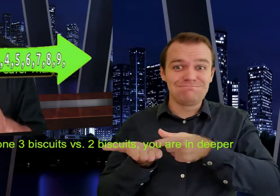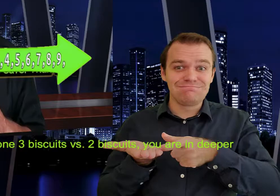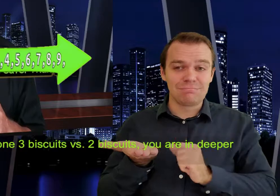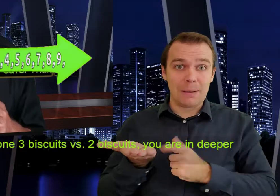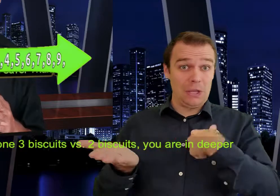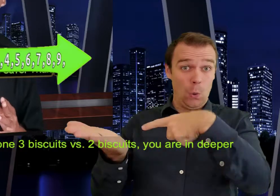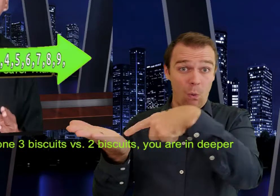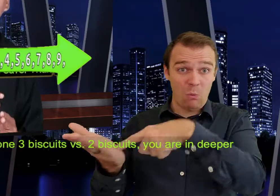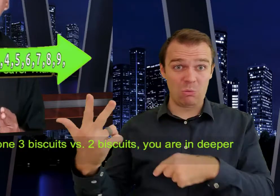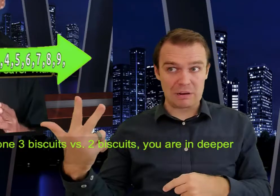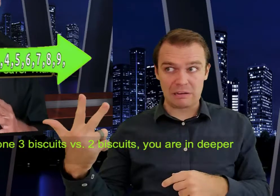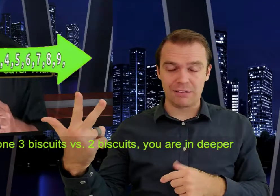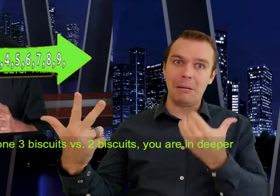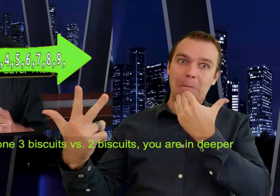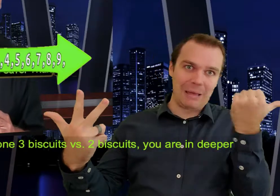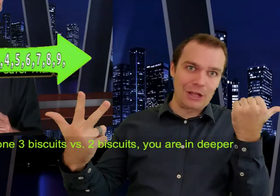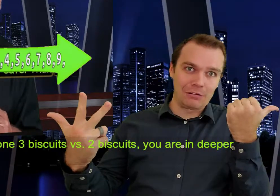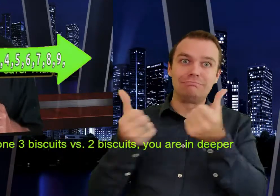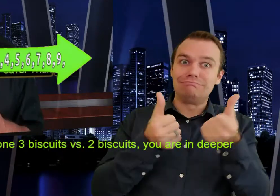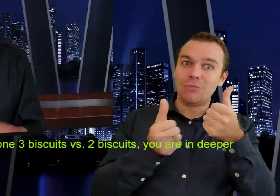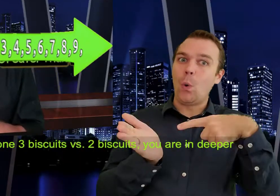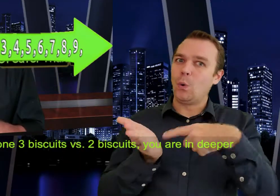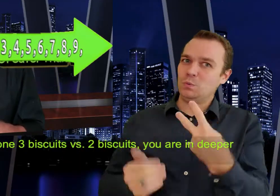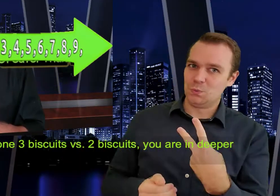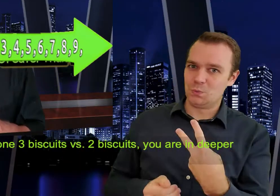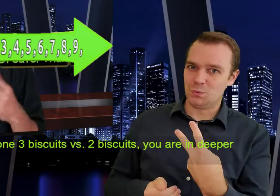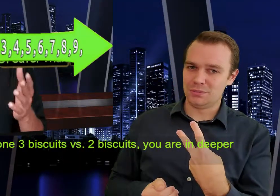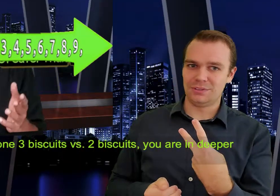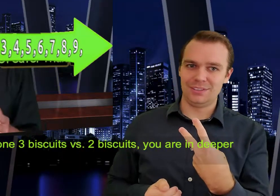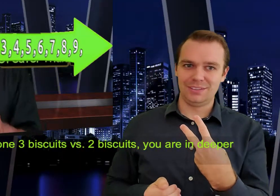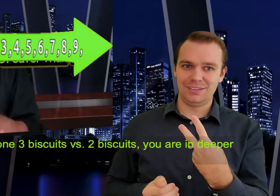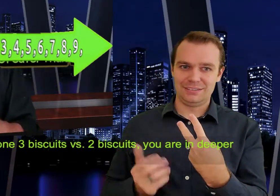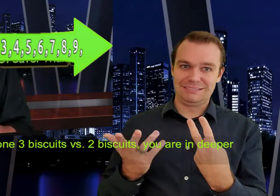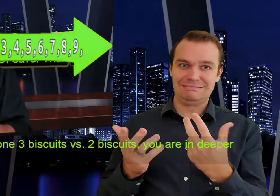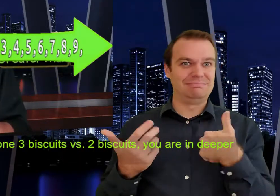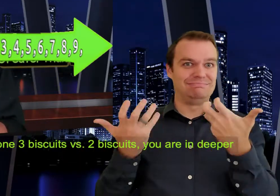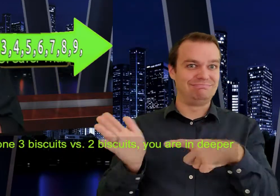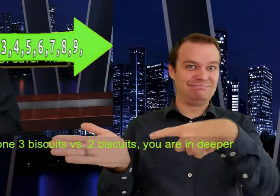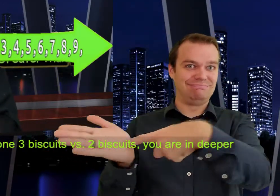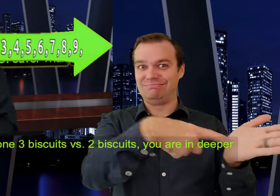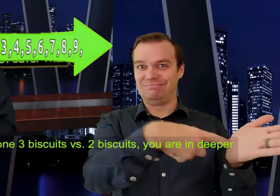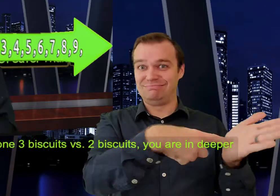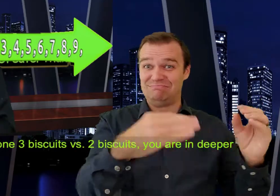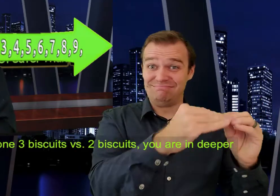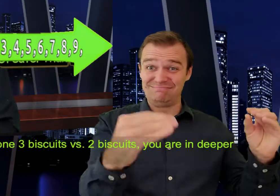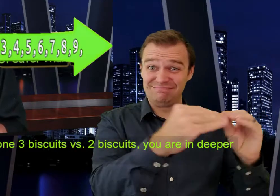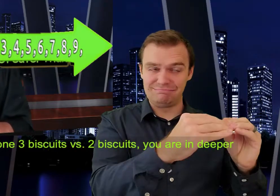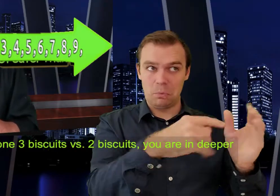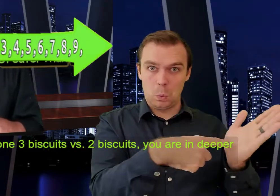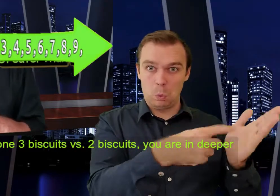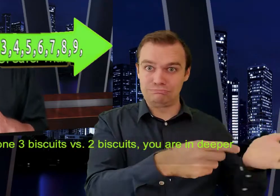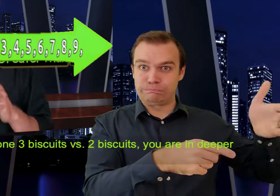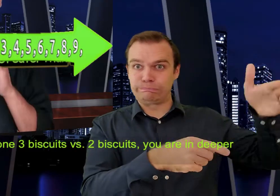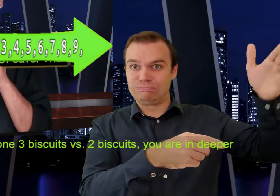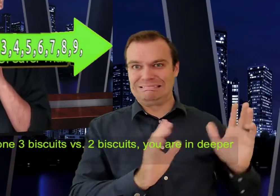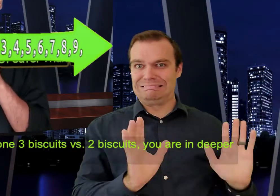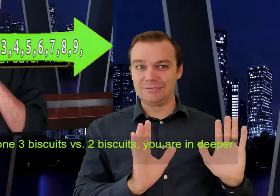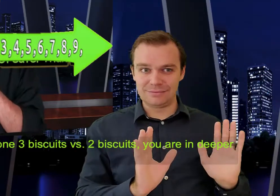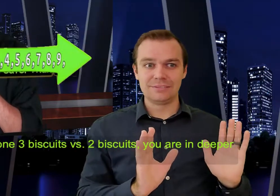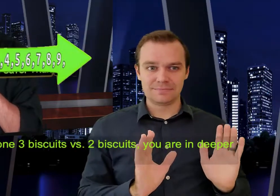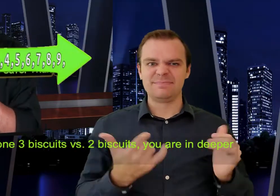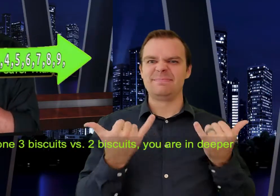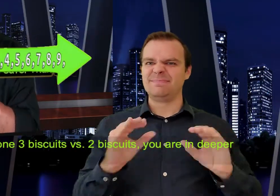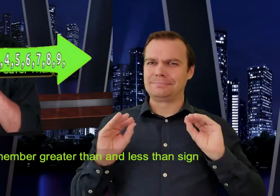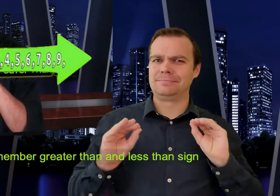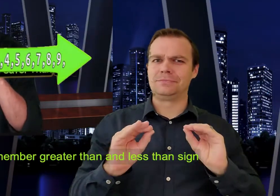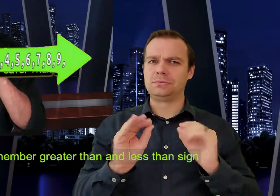give somebody 2 biscuits, minus 2 biscuits. Suppose you have to give minus 3, so you become in deeper trouble. So